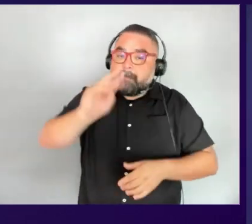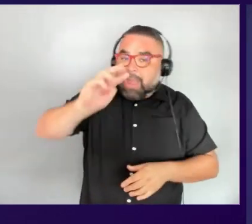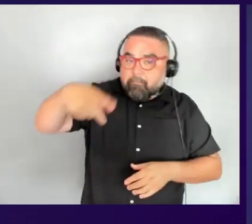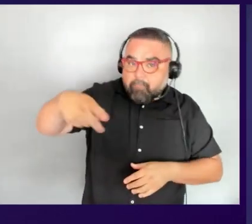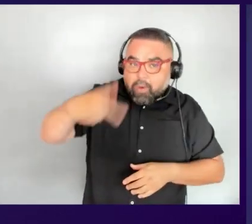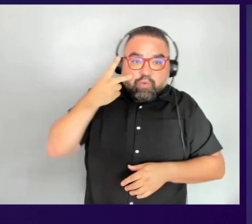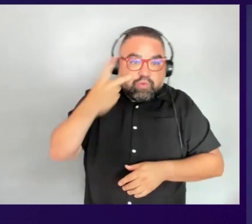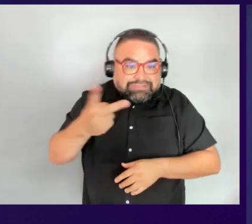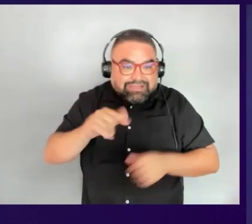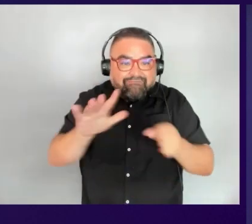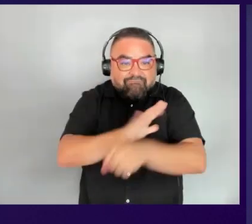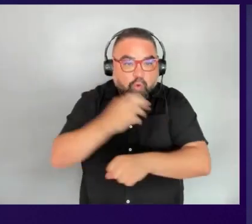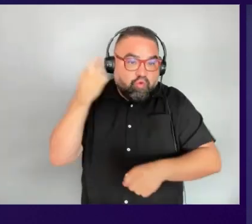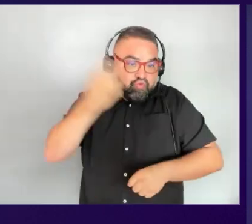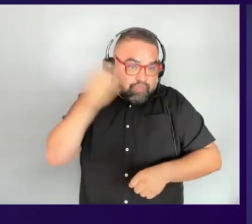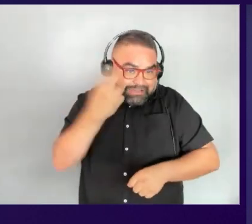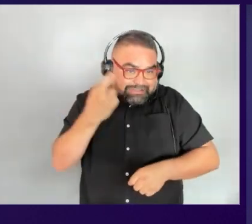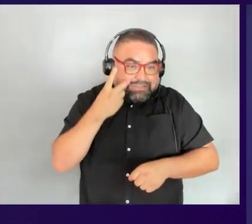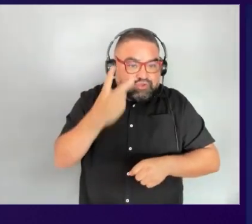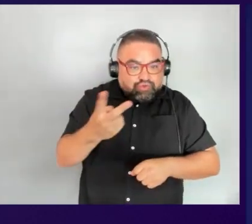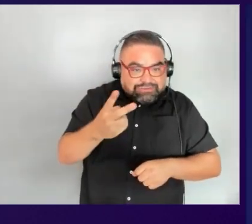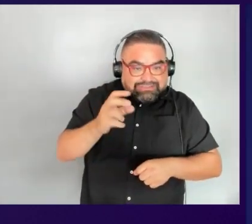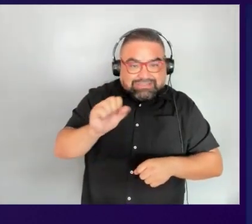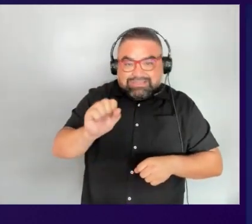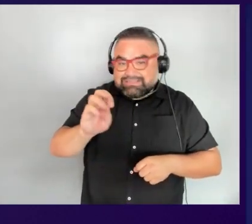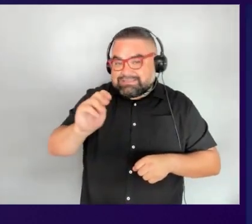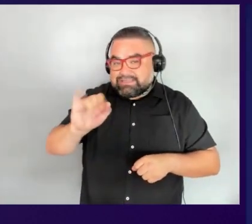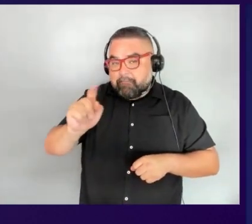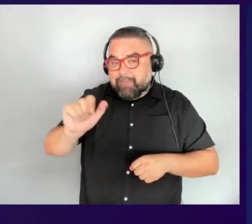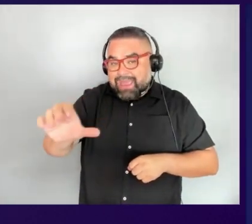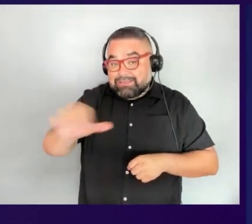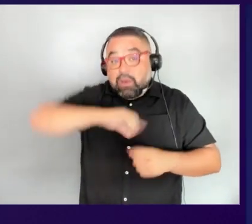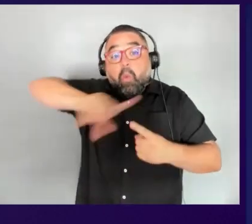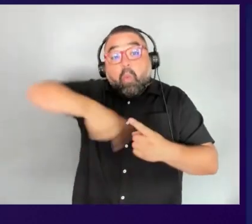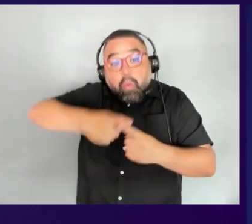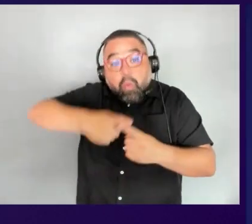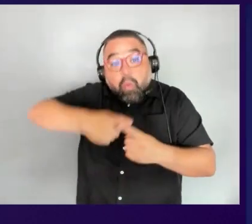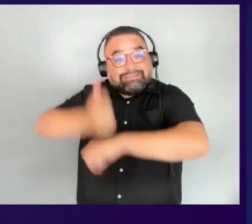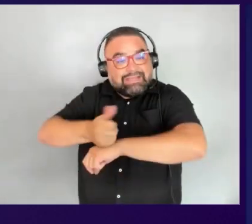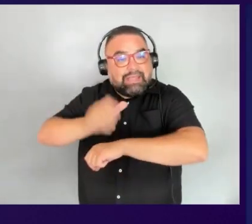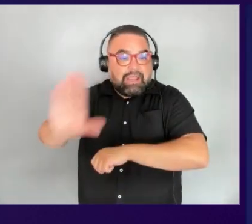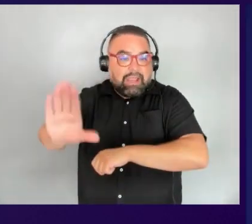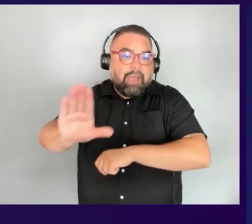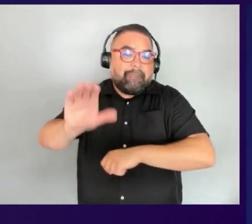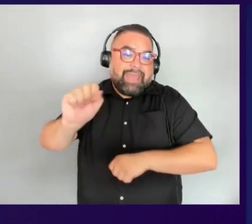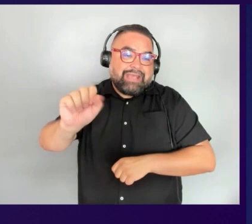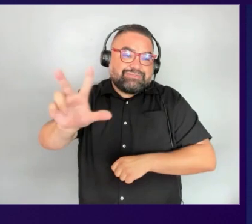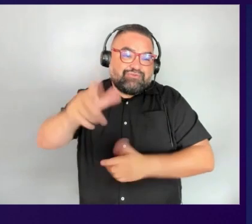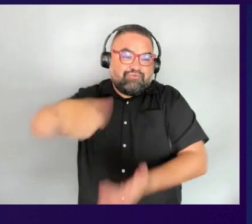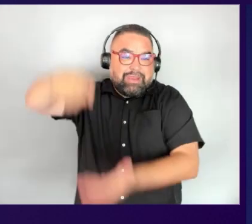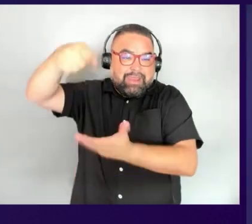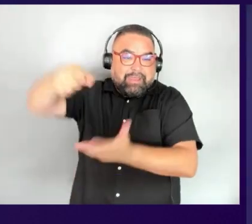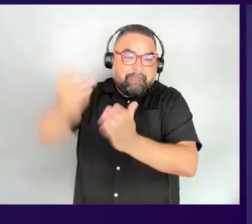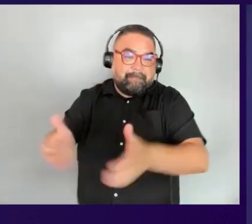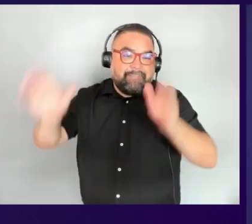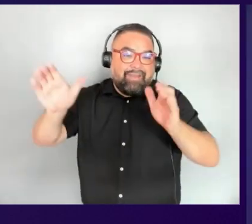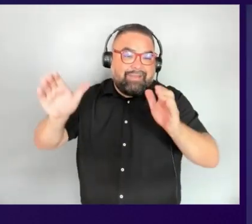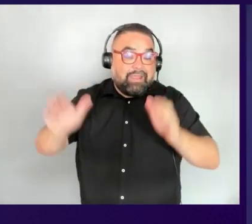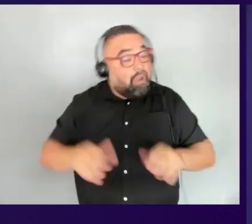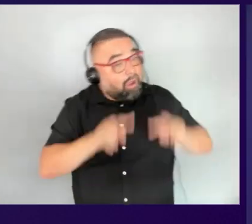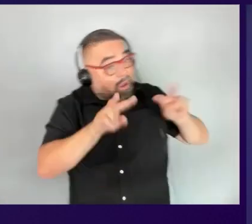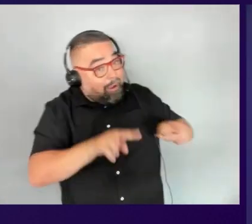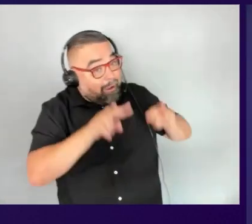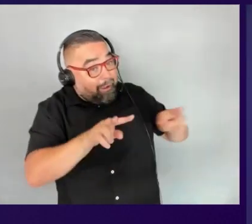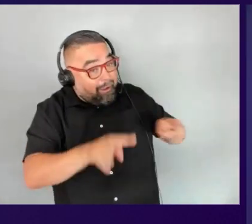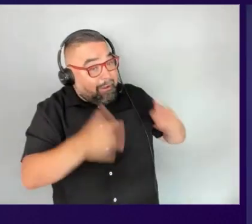validate the file system semantics offered when mounting an S3 bucket. That's excellent. And I can't wait to see how it works now. Sure.